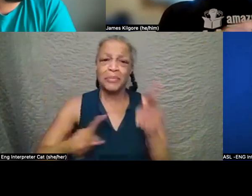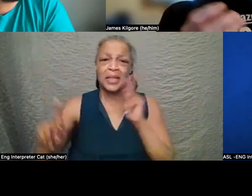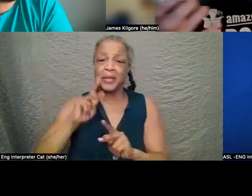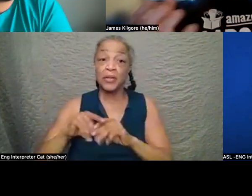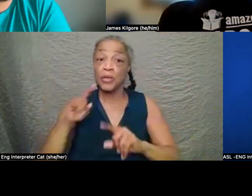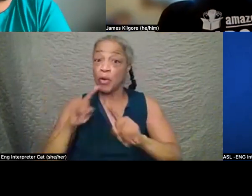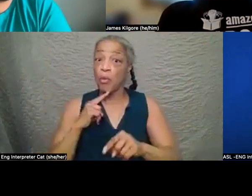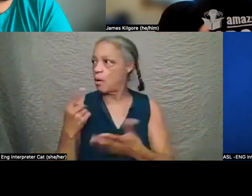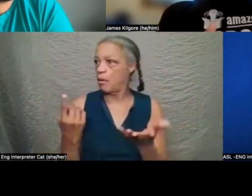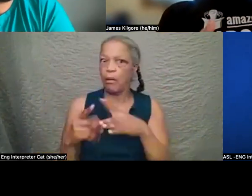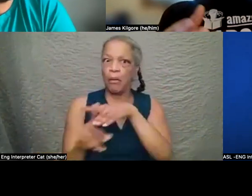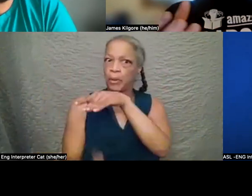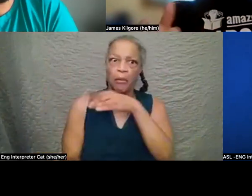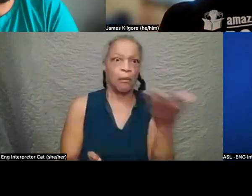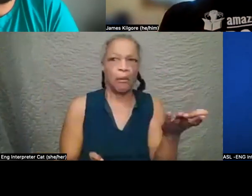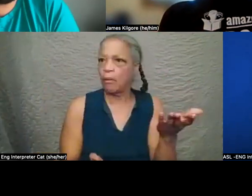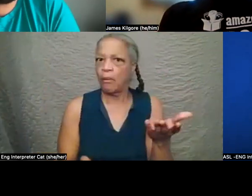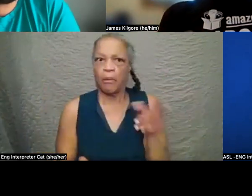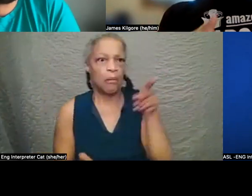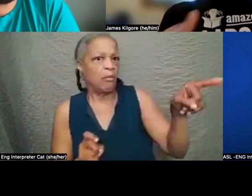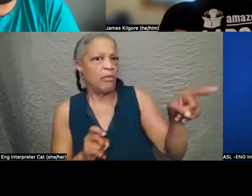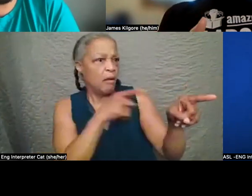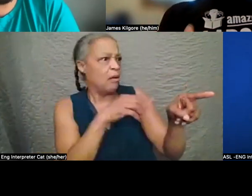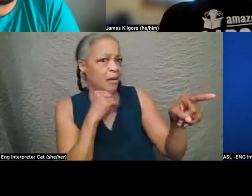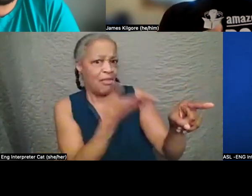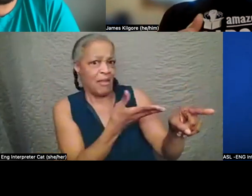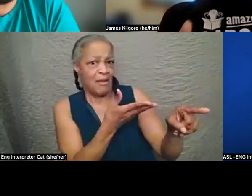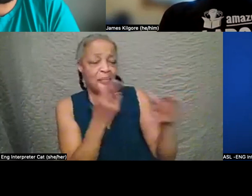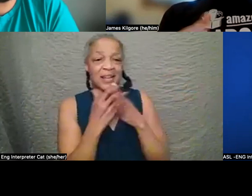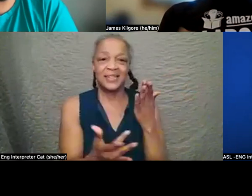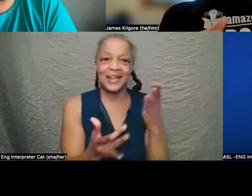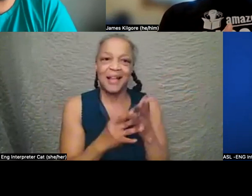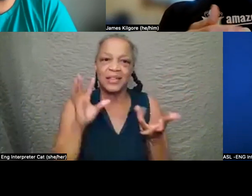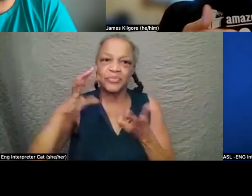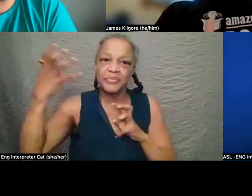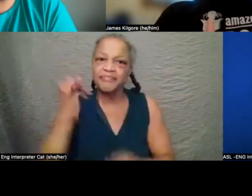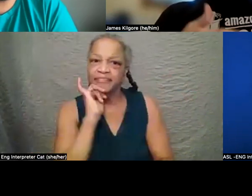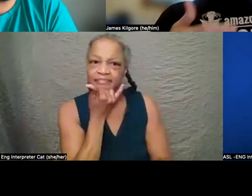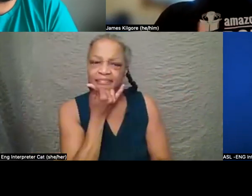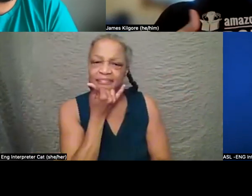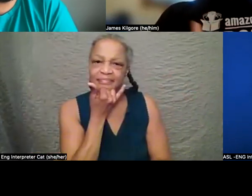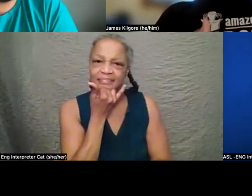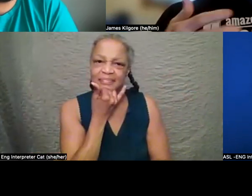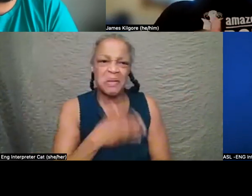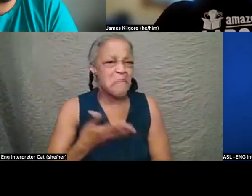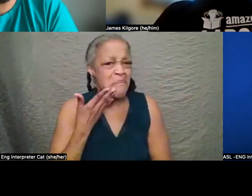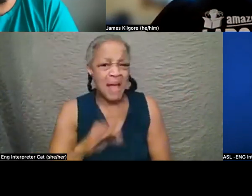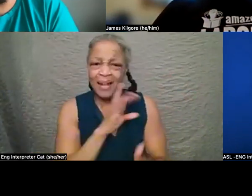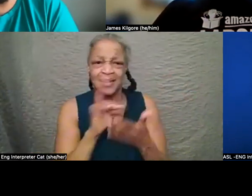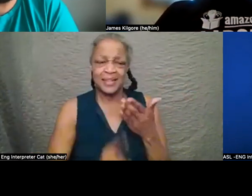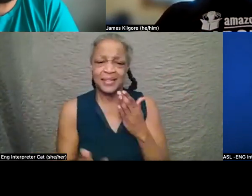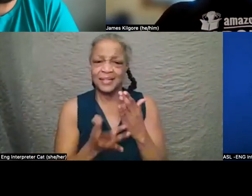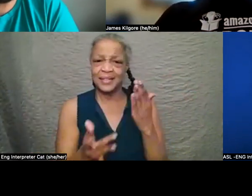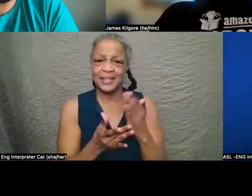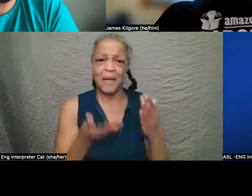reported being somewhere where they're not, because this technology is so badly designed and